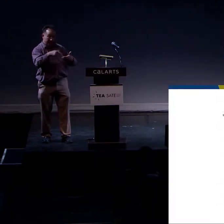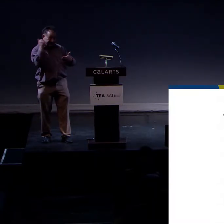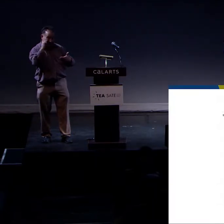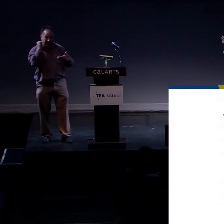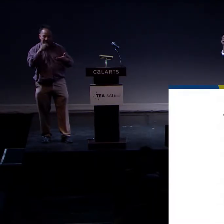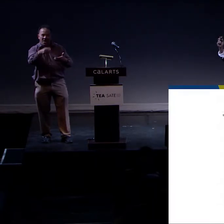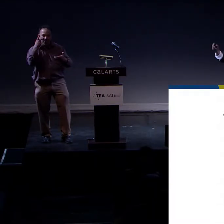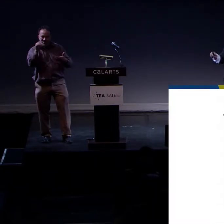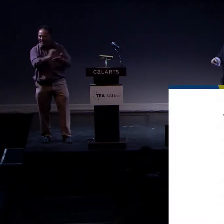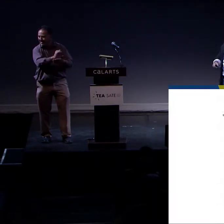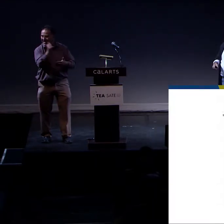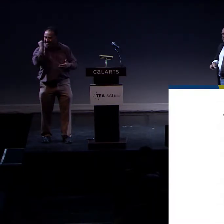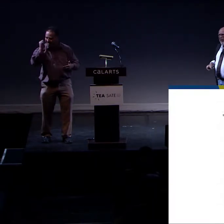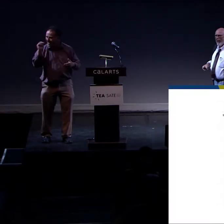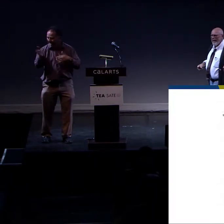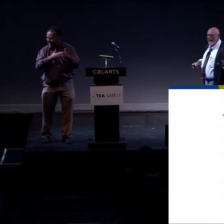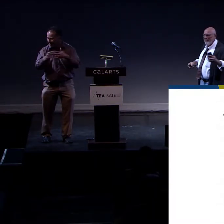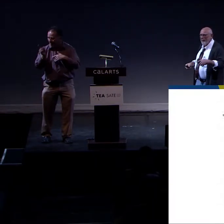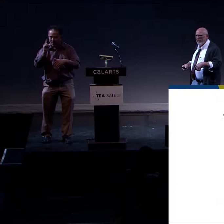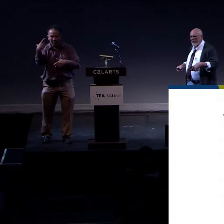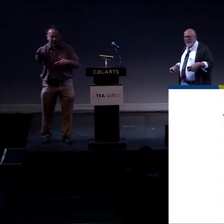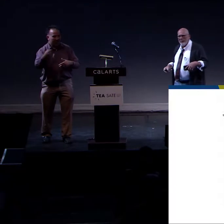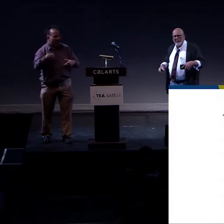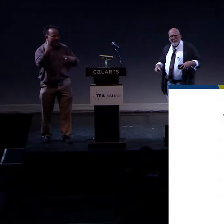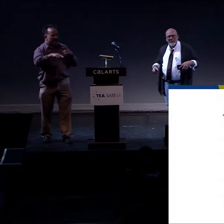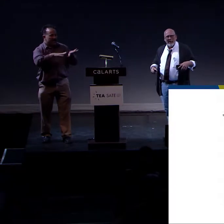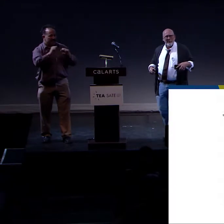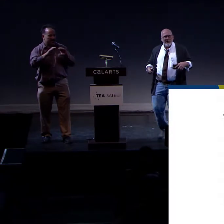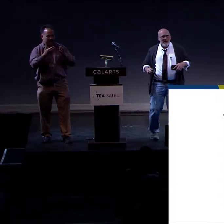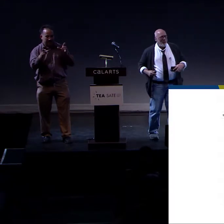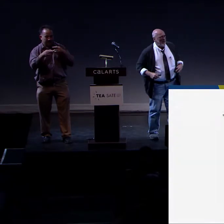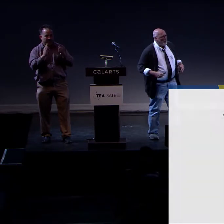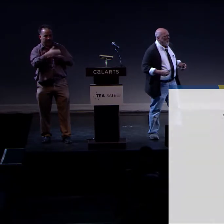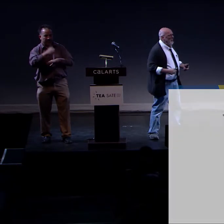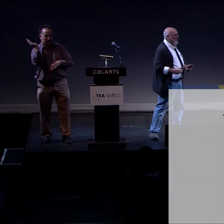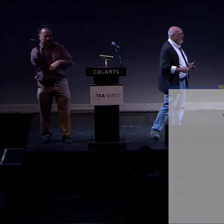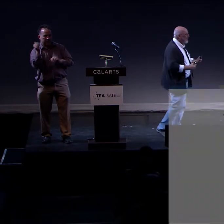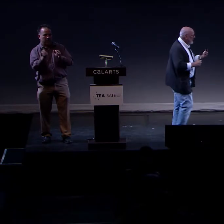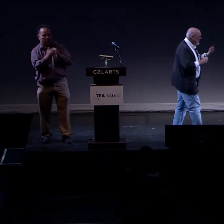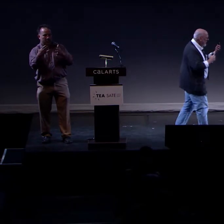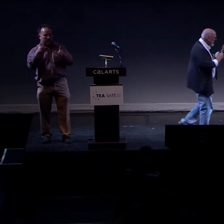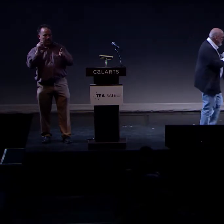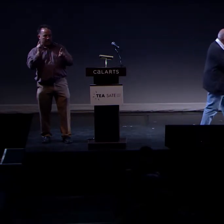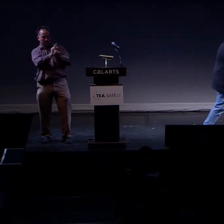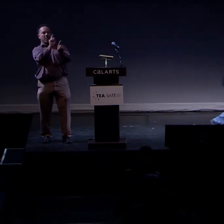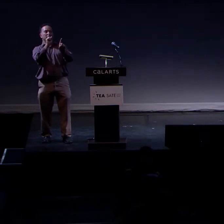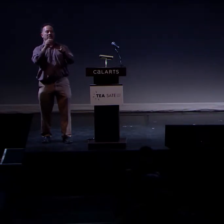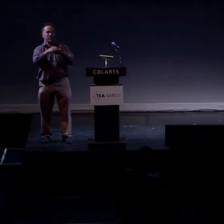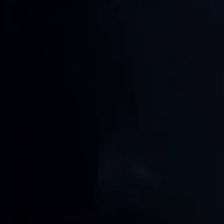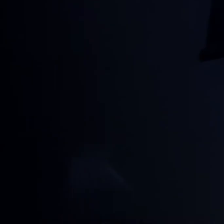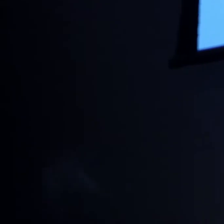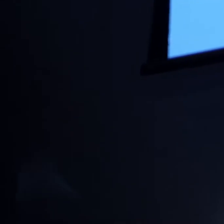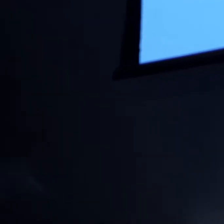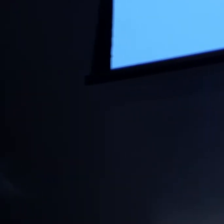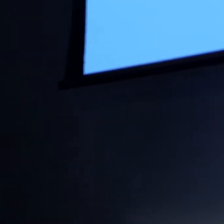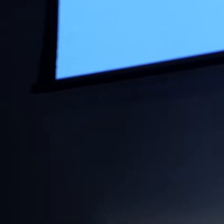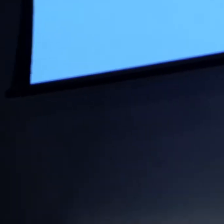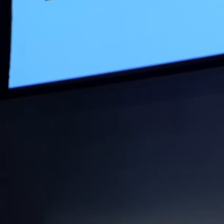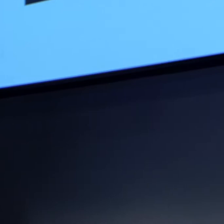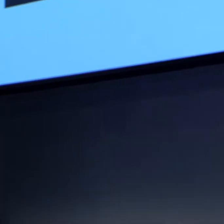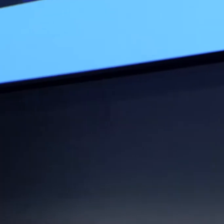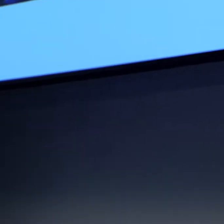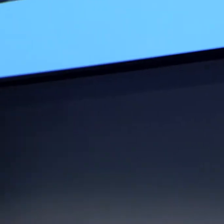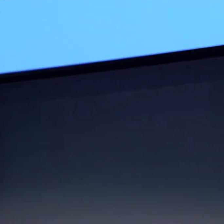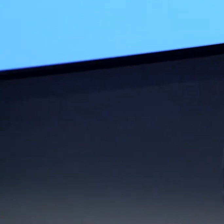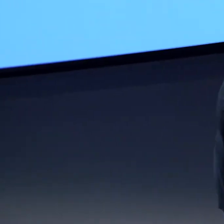you know, you see this every day no matter where you are. I can't leave my classroom after a lecture without bumping into students who are just kind of walking forward like